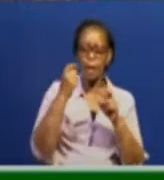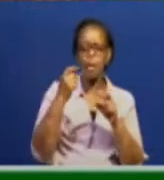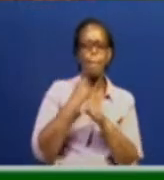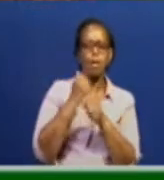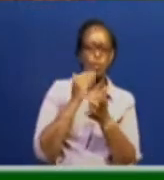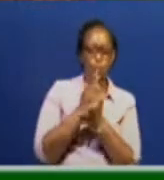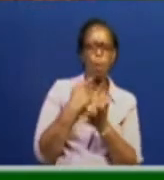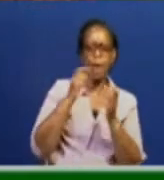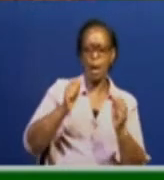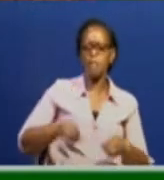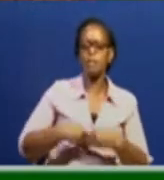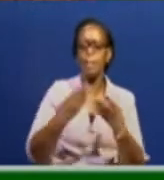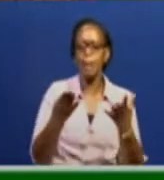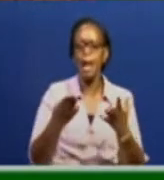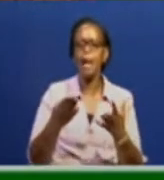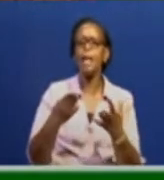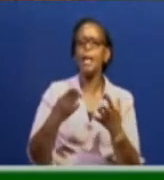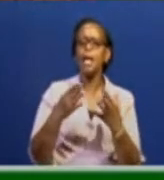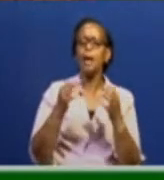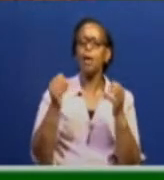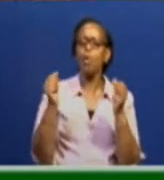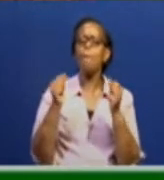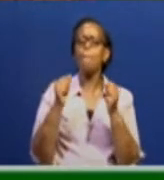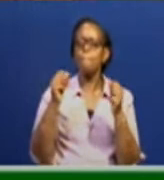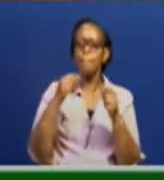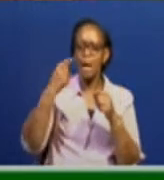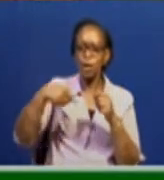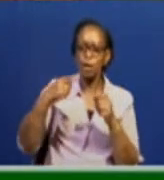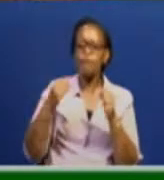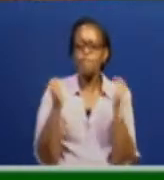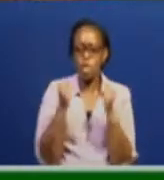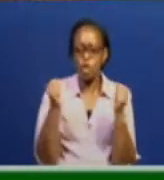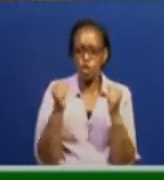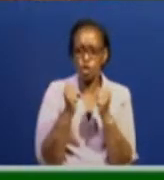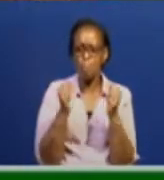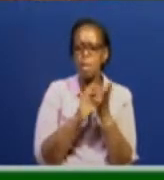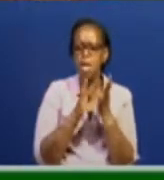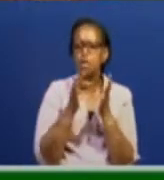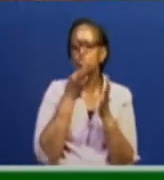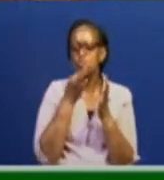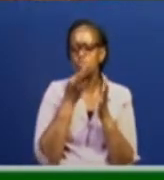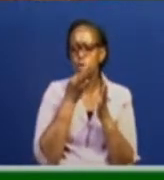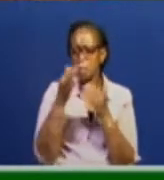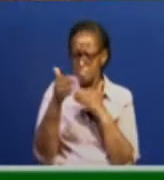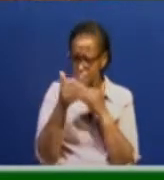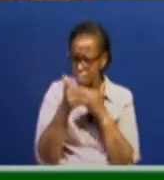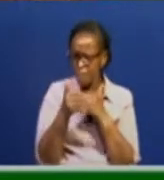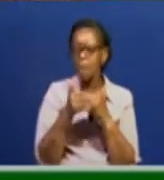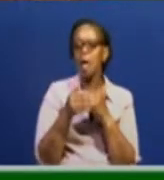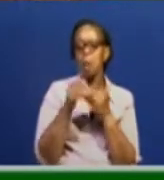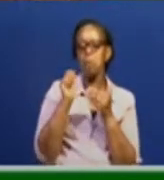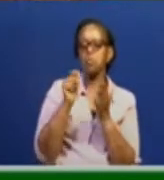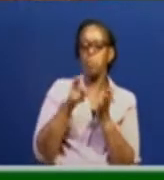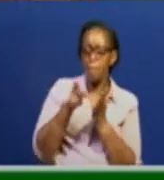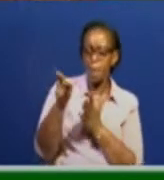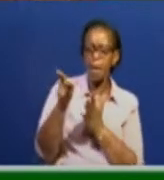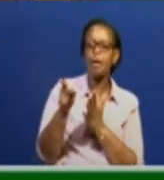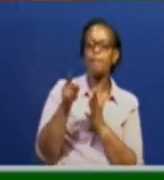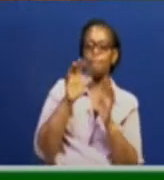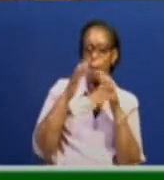are supplied where they are needed. Soon, farmers will be paid based on milk